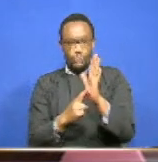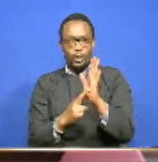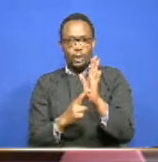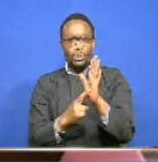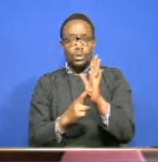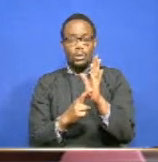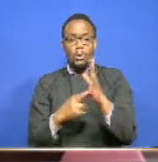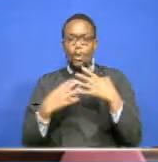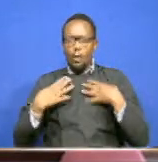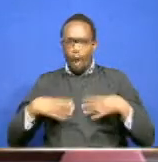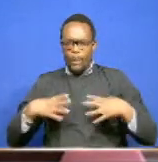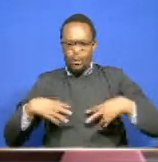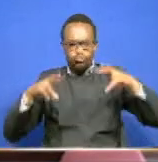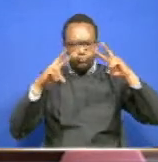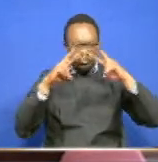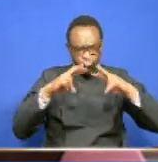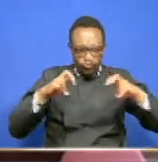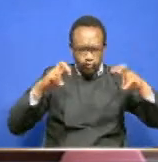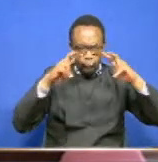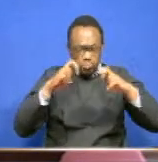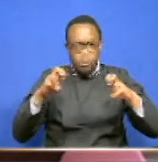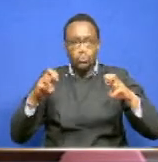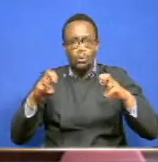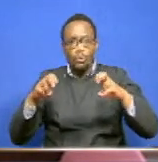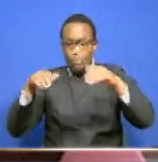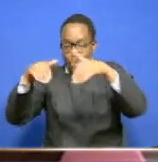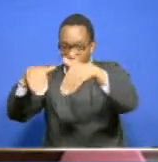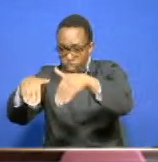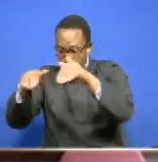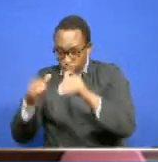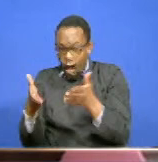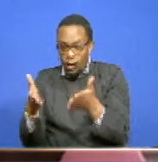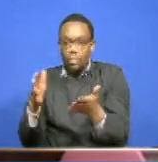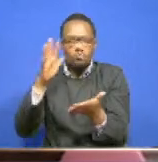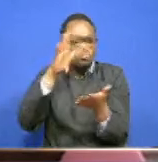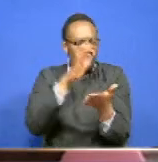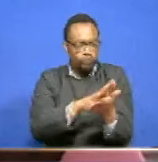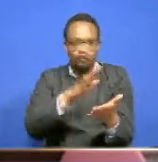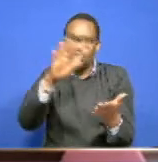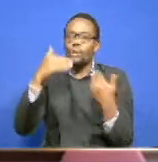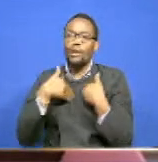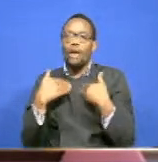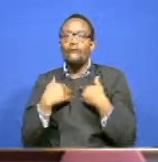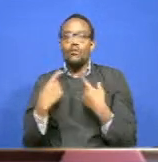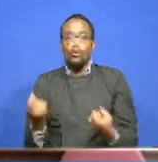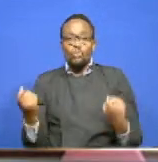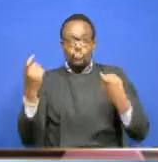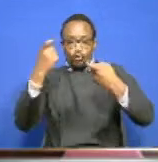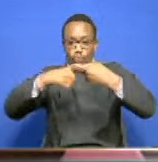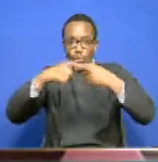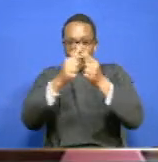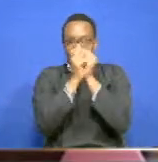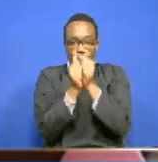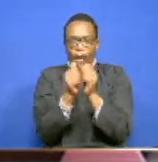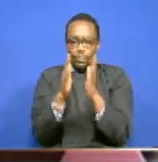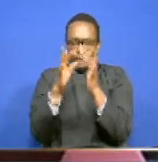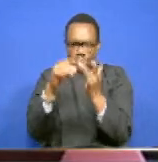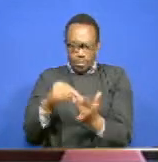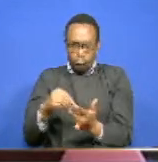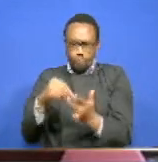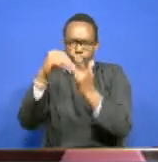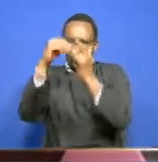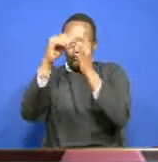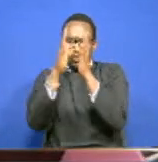him, and his resting place be glorious. Let us together join in saying